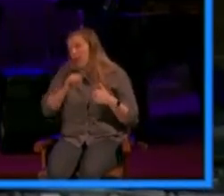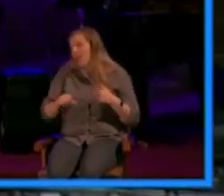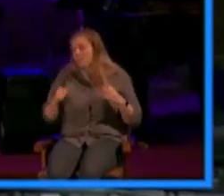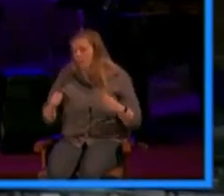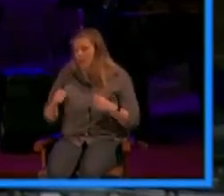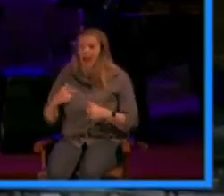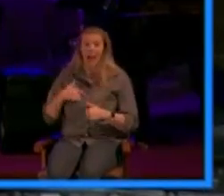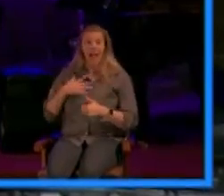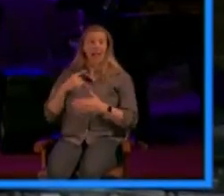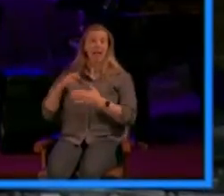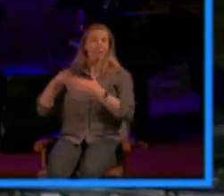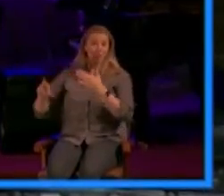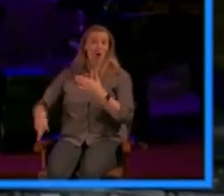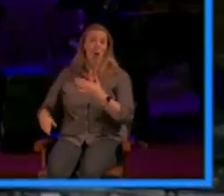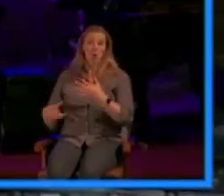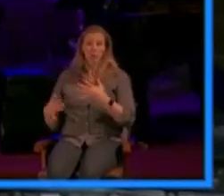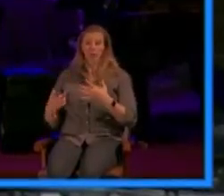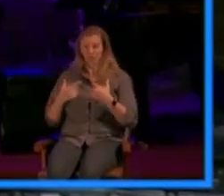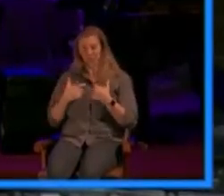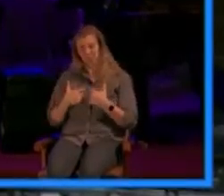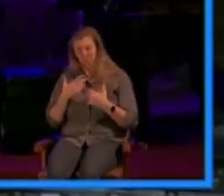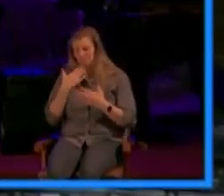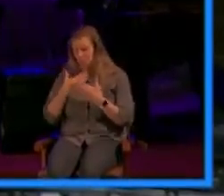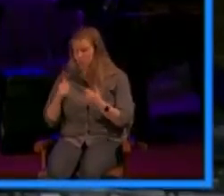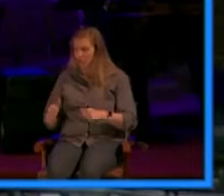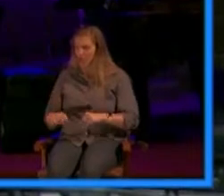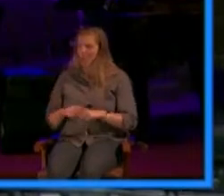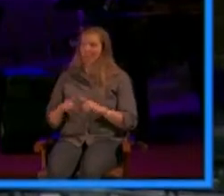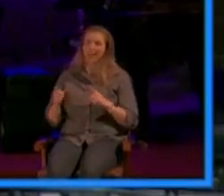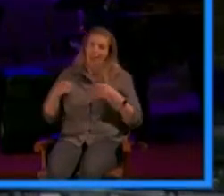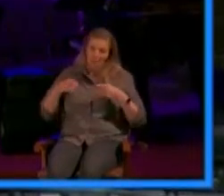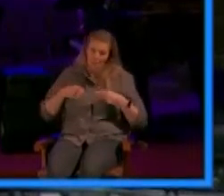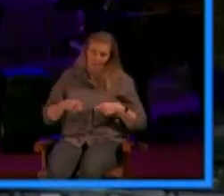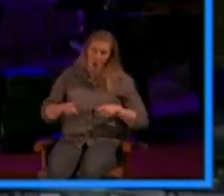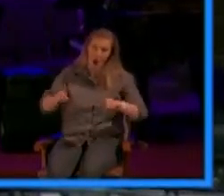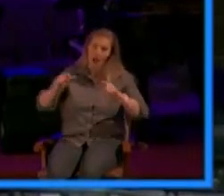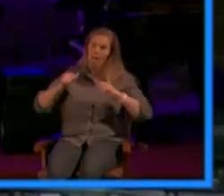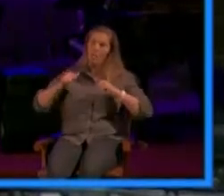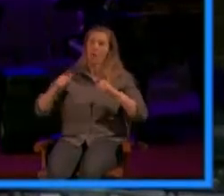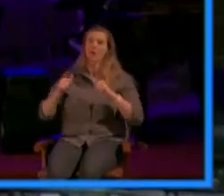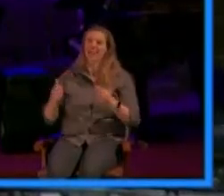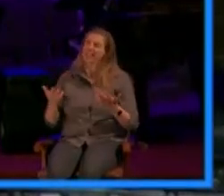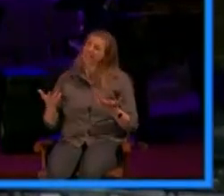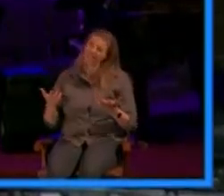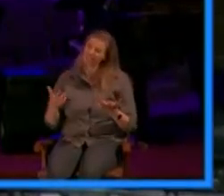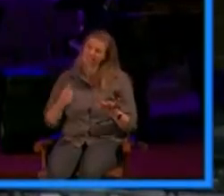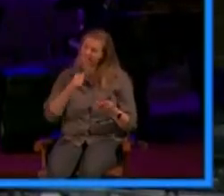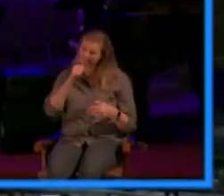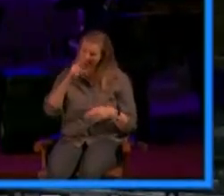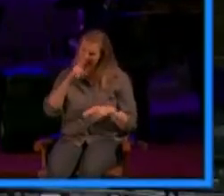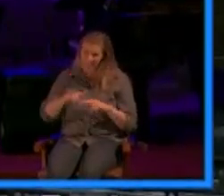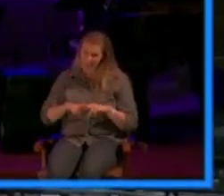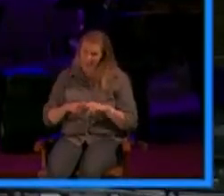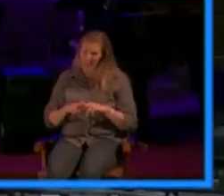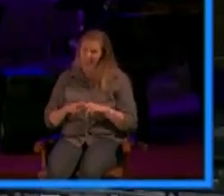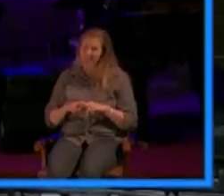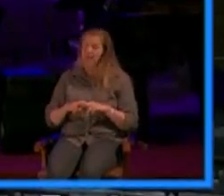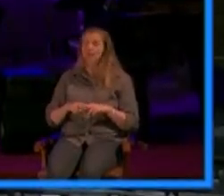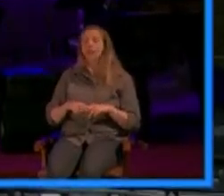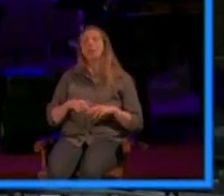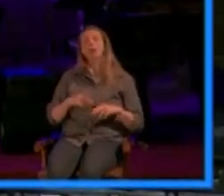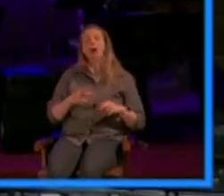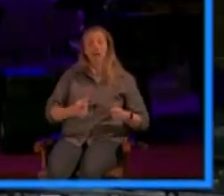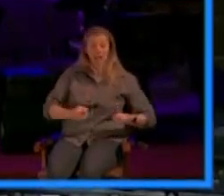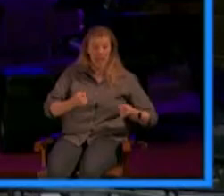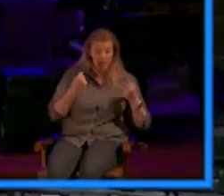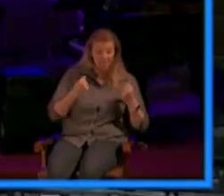You with me? But what happens if you're lifting weights or when you're working out is that you're putting your body